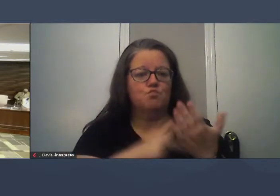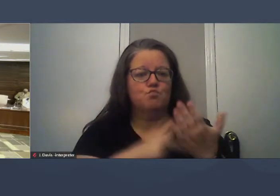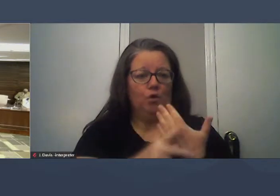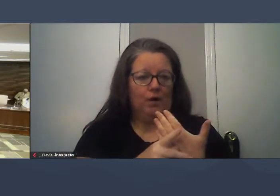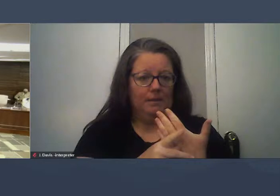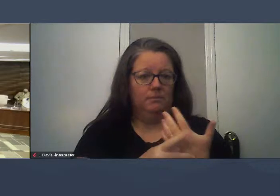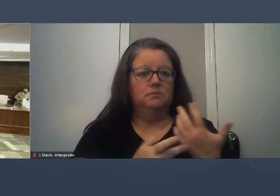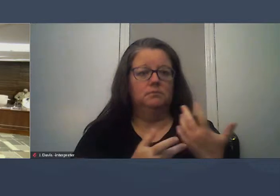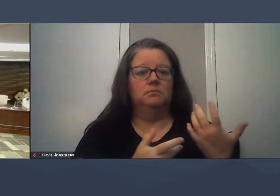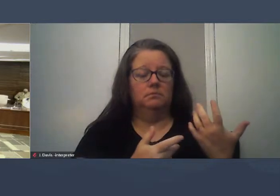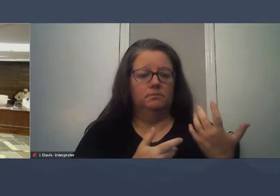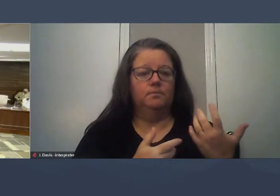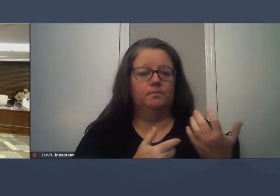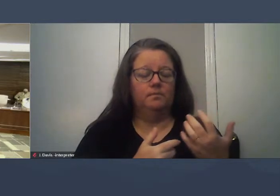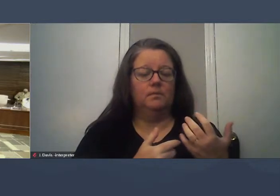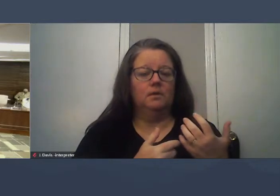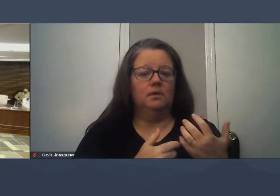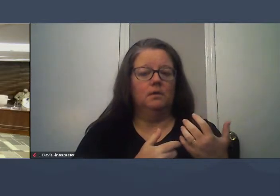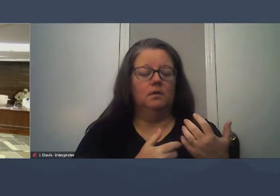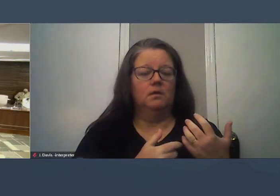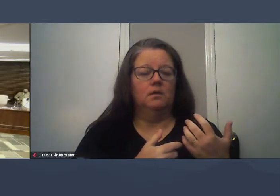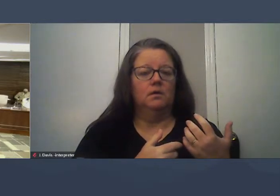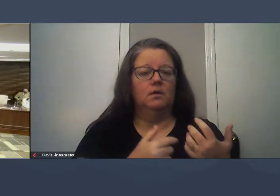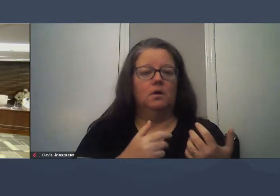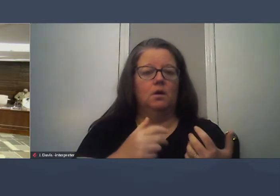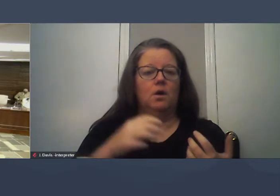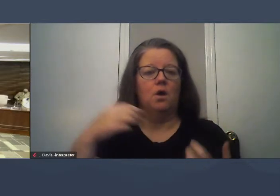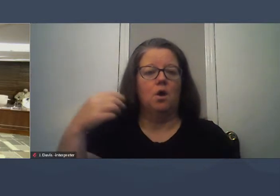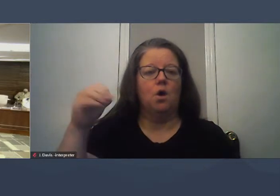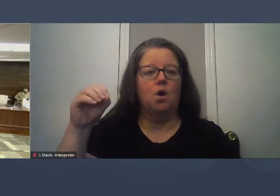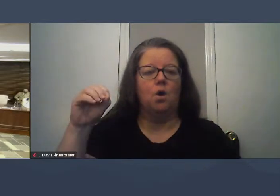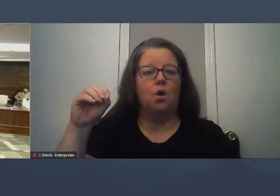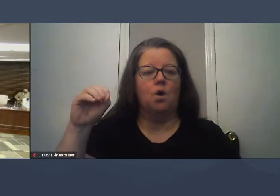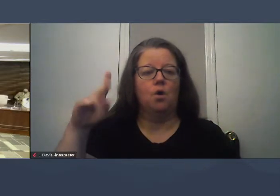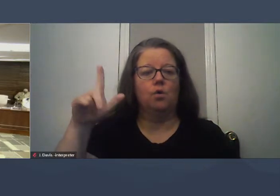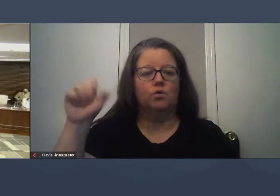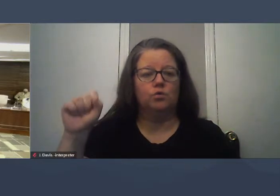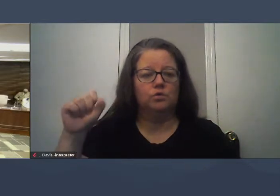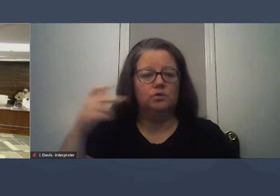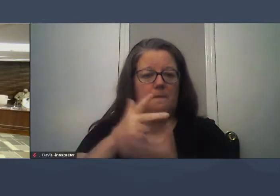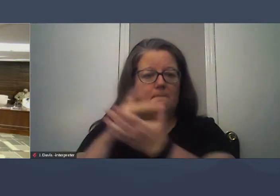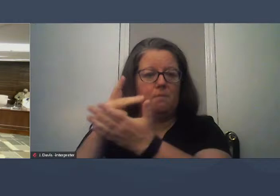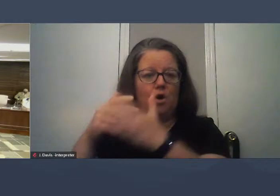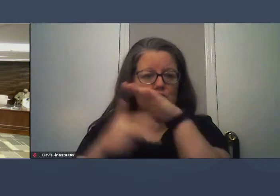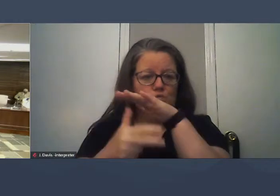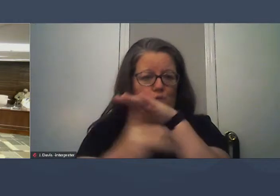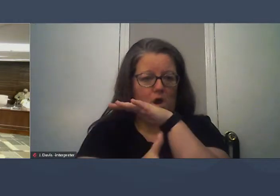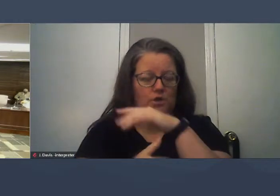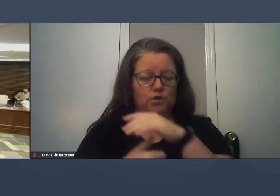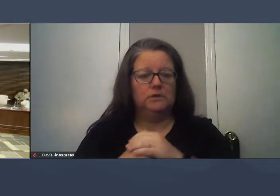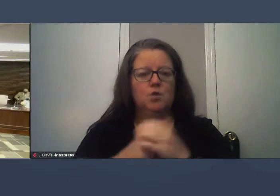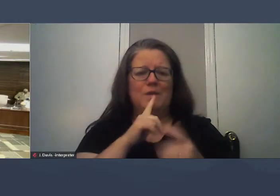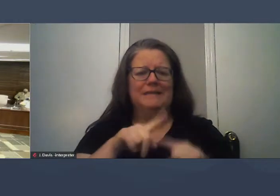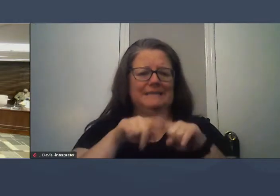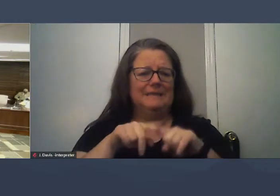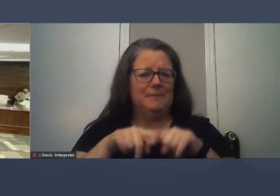the Mr. Orgle's parking garage there, we're talking about Hewling. So depending upon where the programming is, I